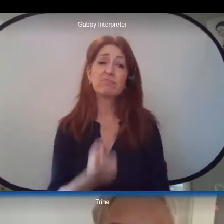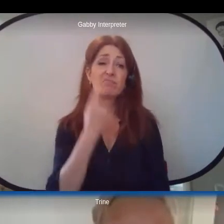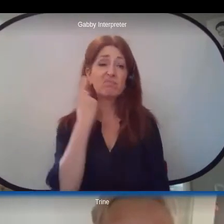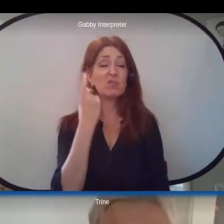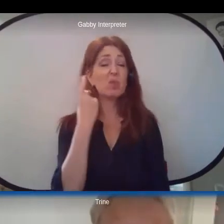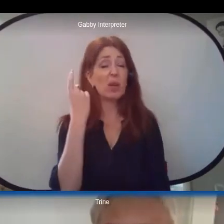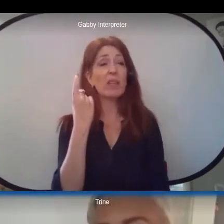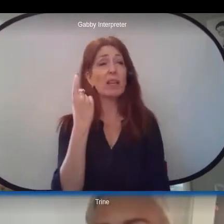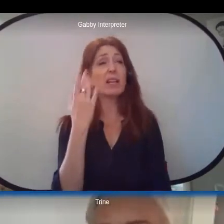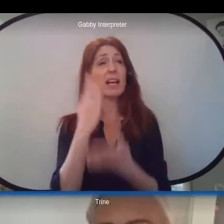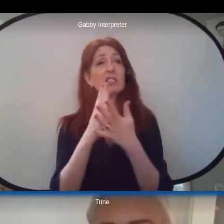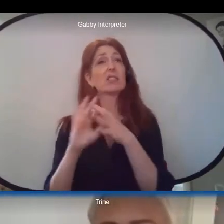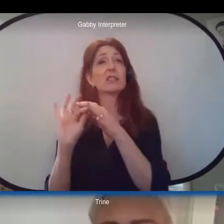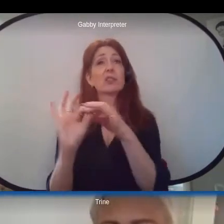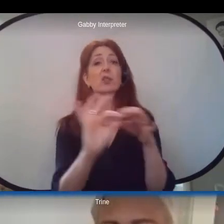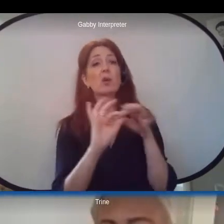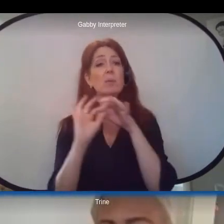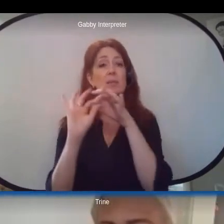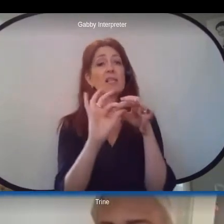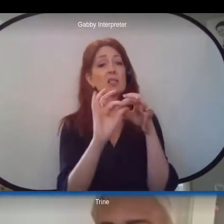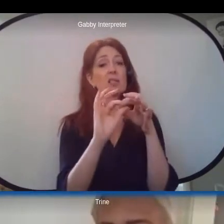it's a combination of lots of factors.